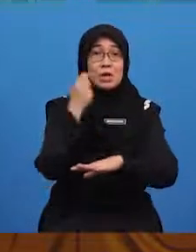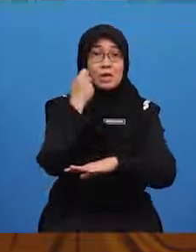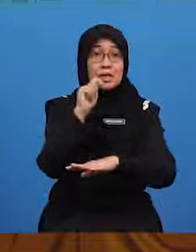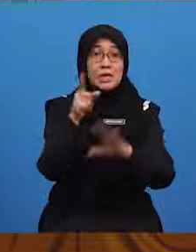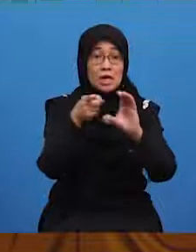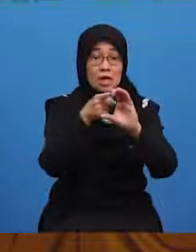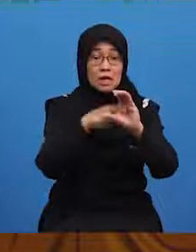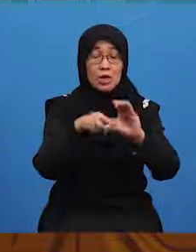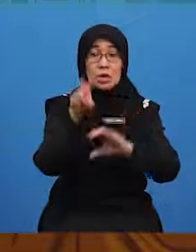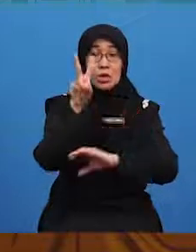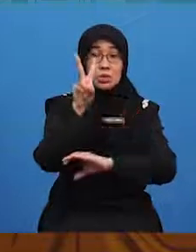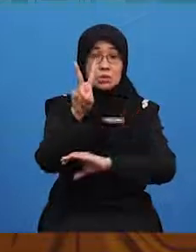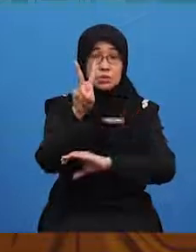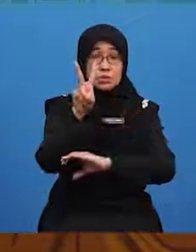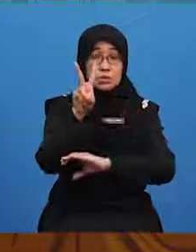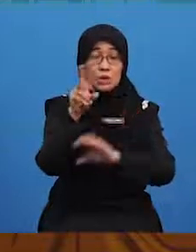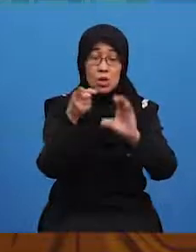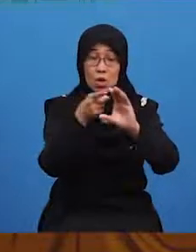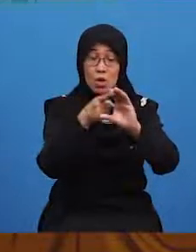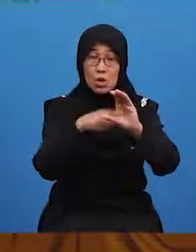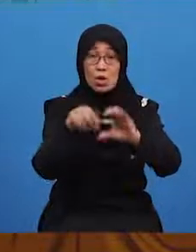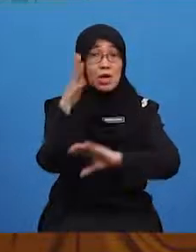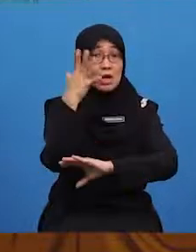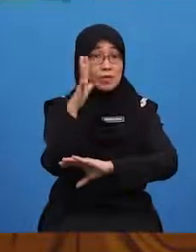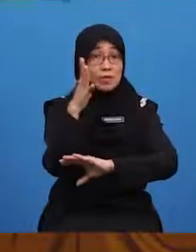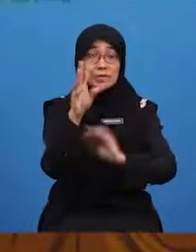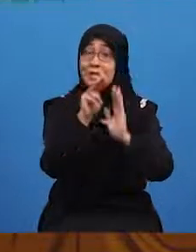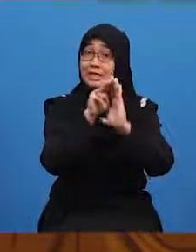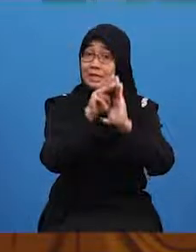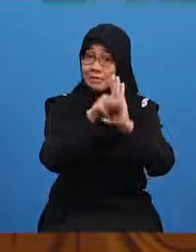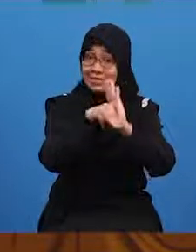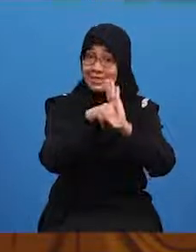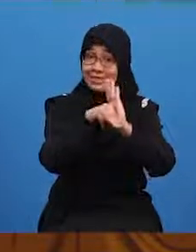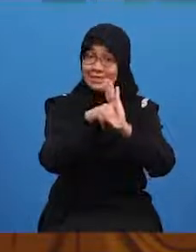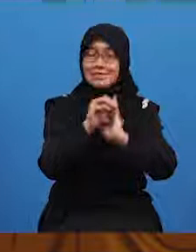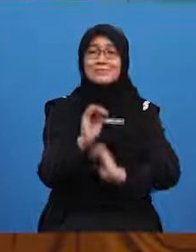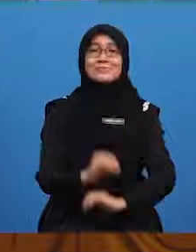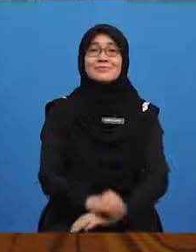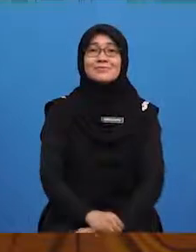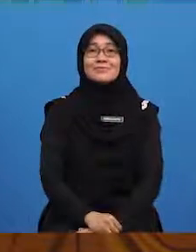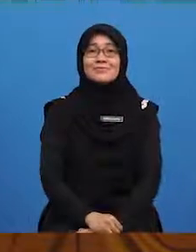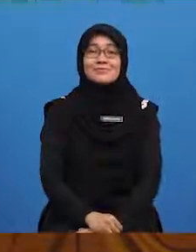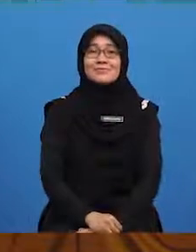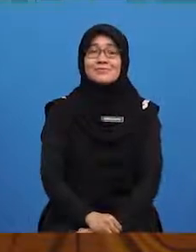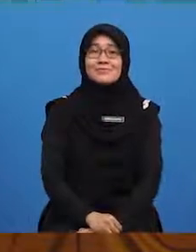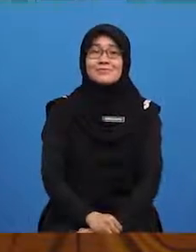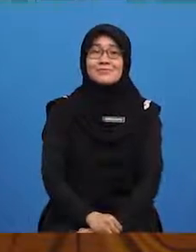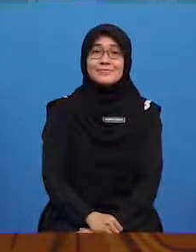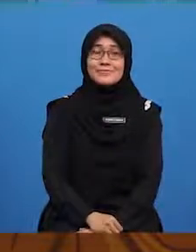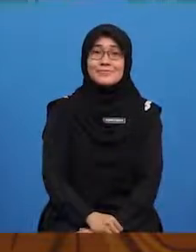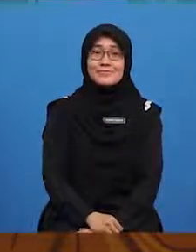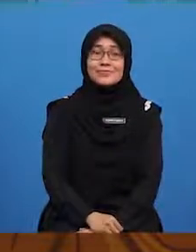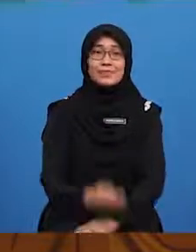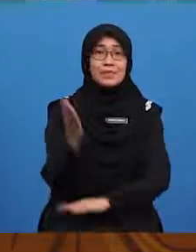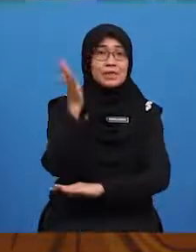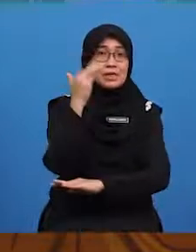2 o'clock and 15 minutes is also called a quarter past 2. Is it